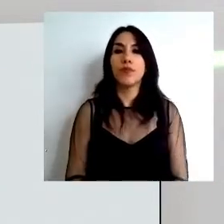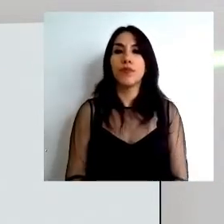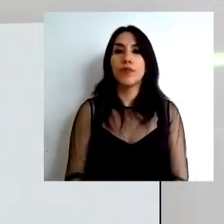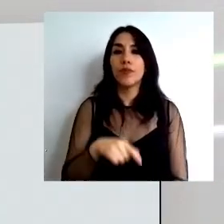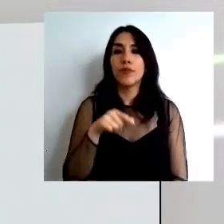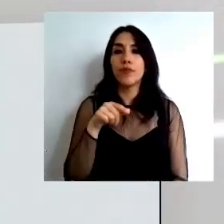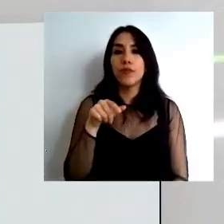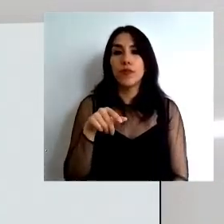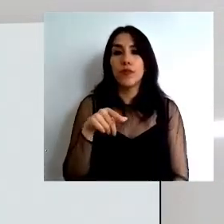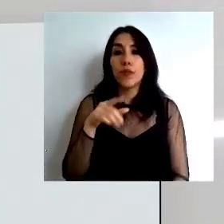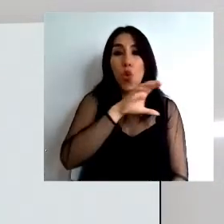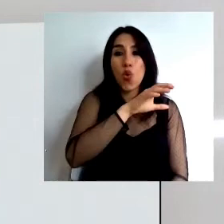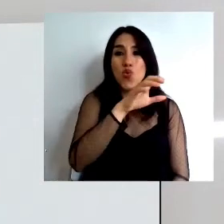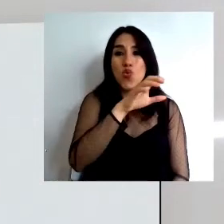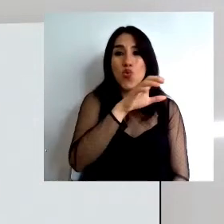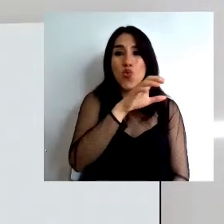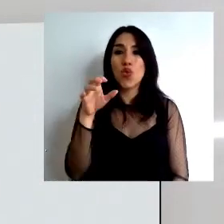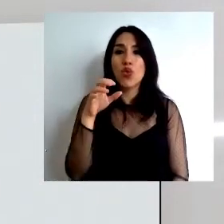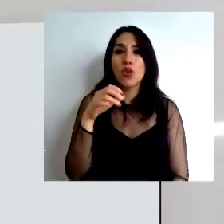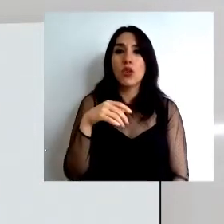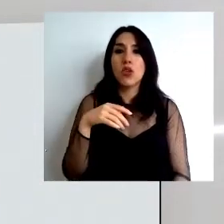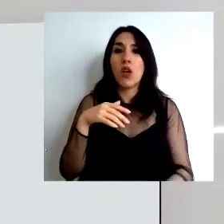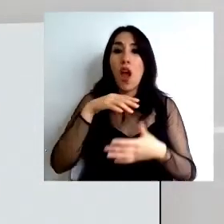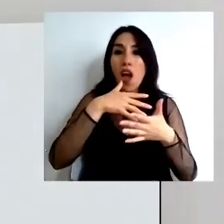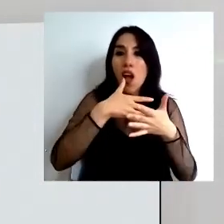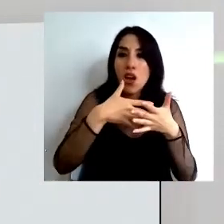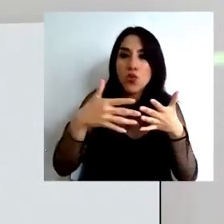from governmental organizations and so on.